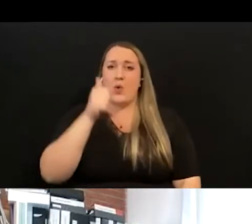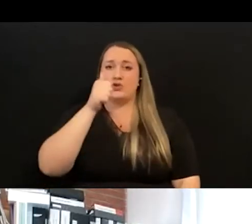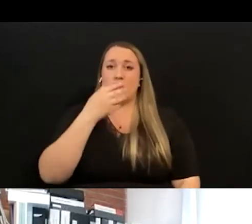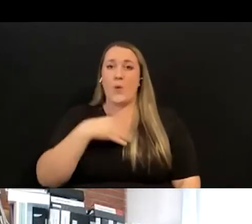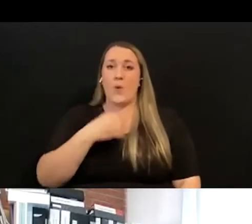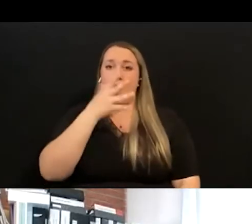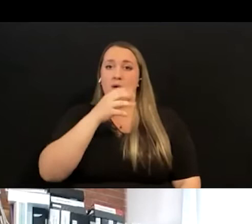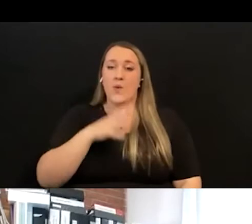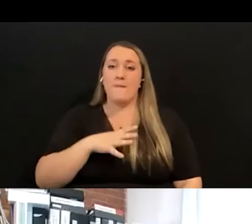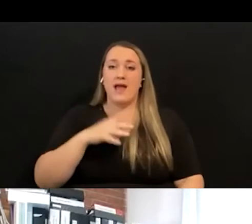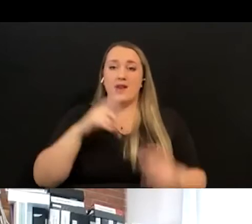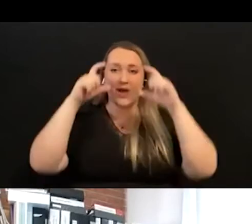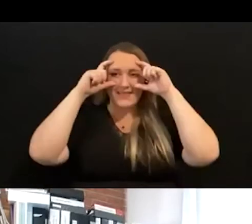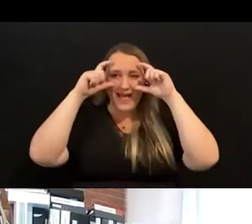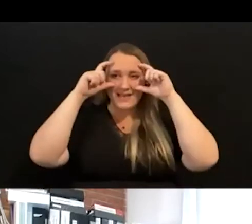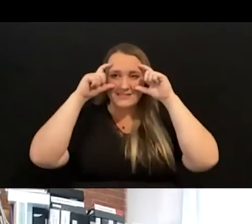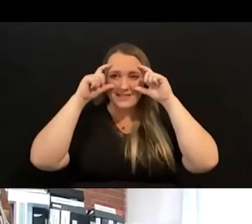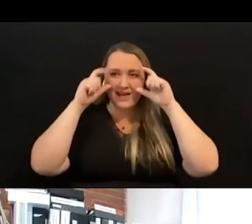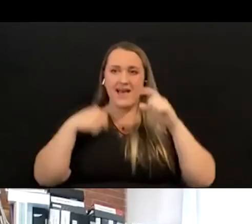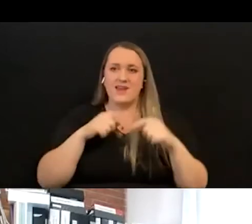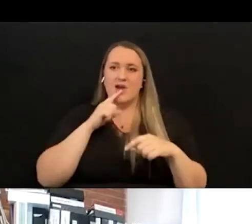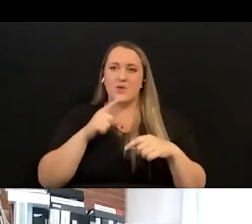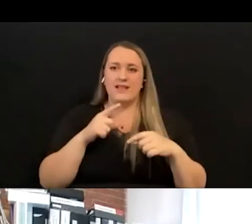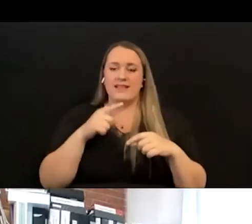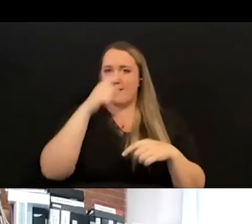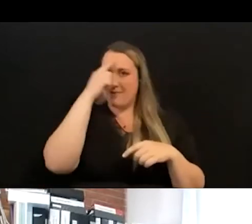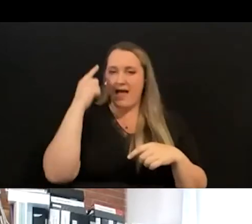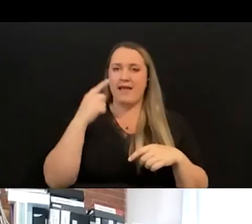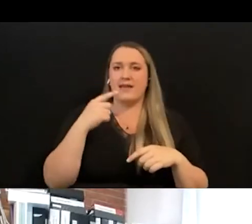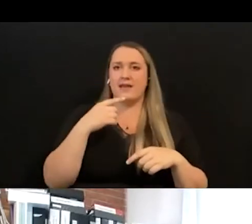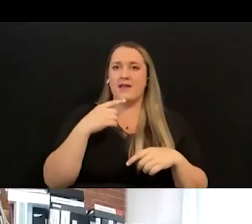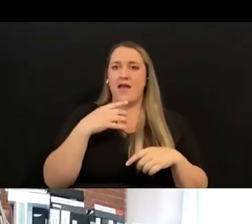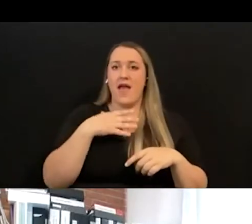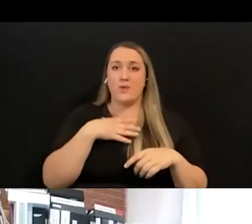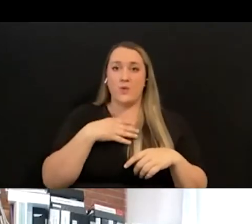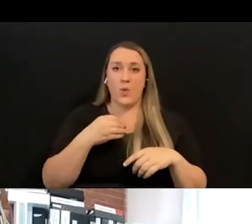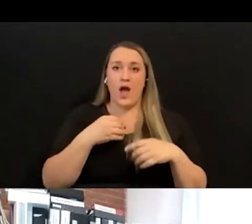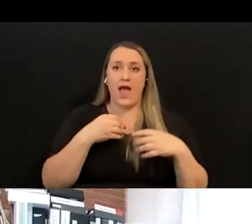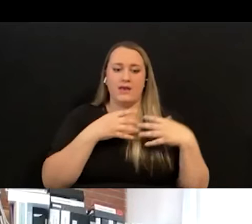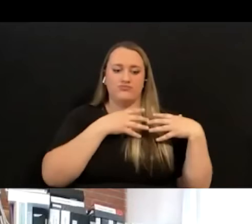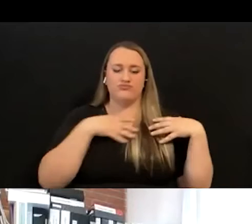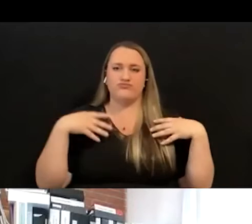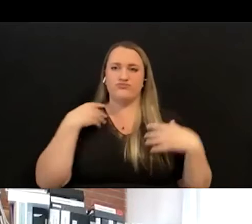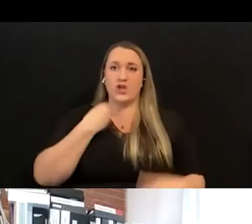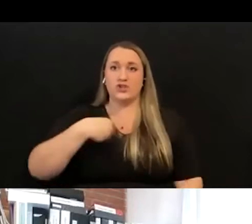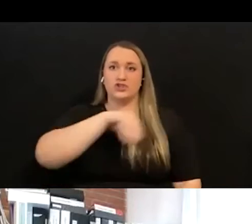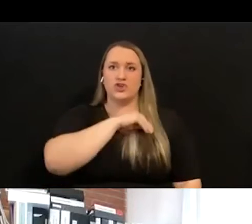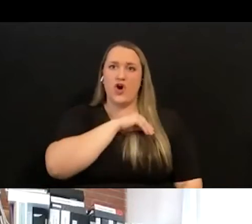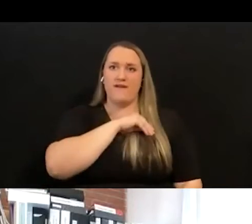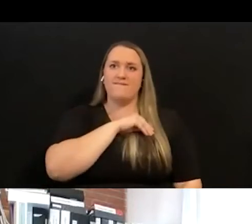wearing glasses and a very snug black and white check scarf because it's very cold where I